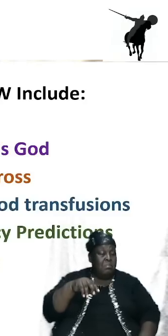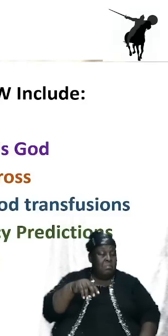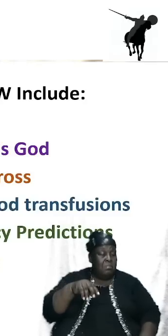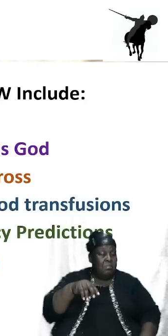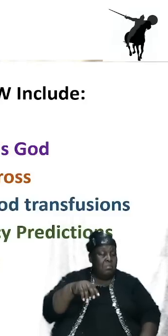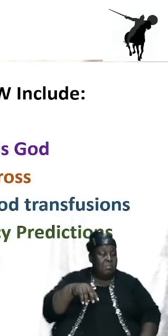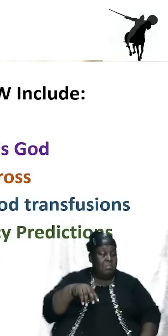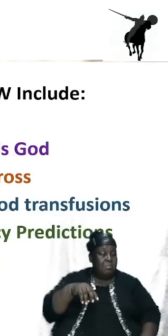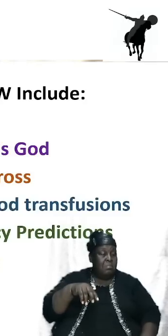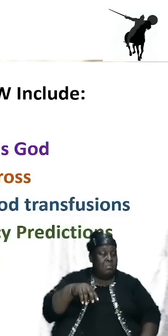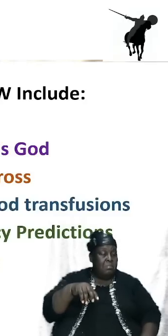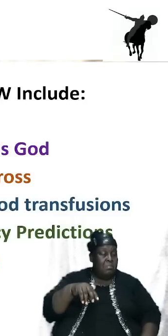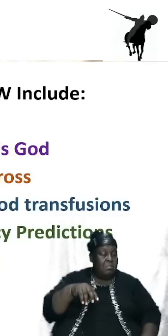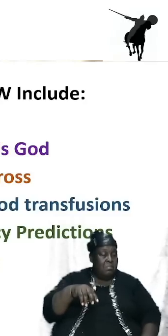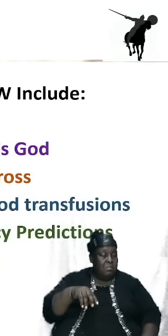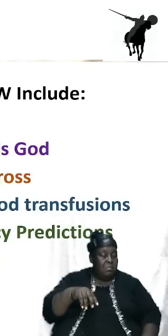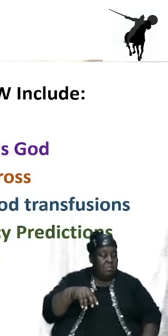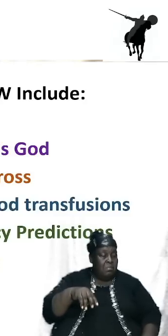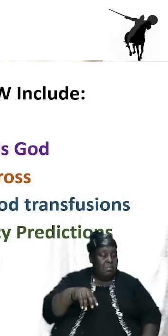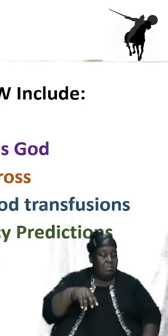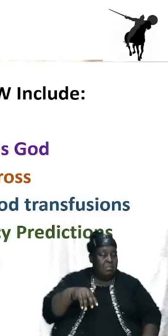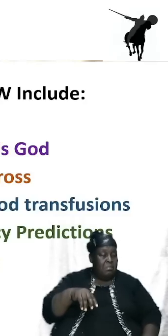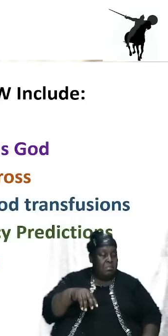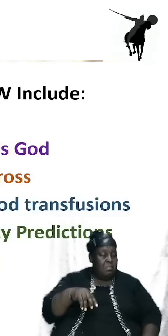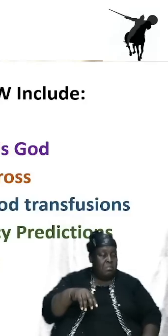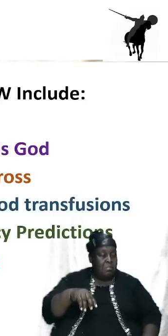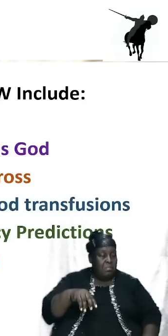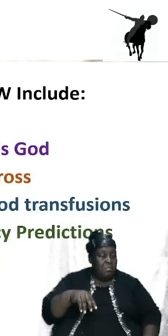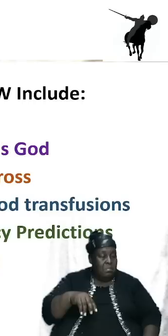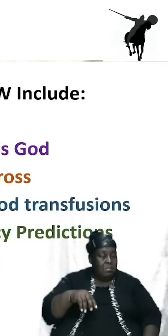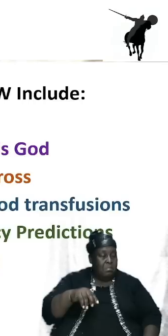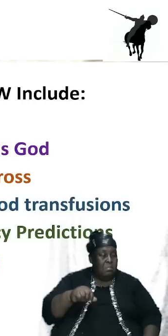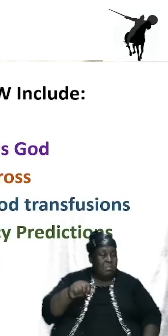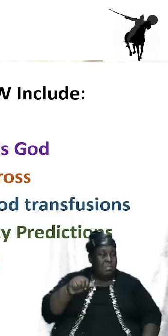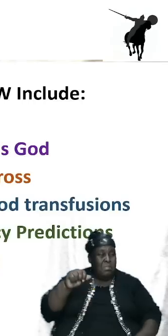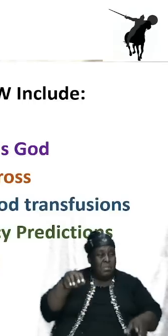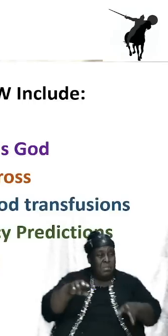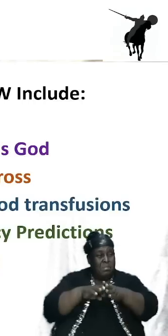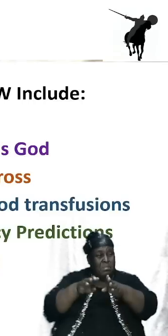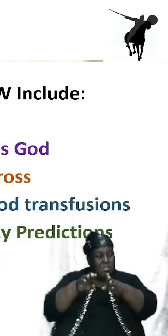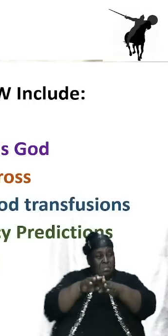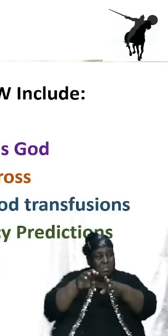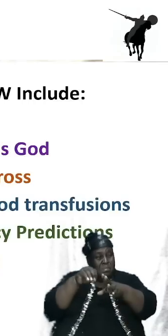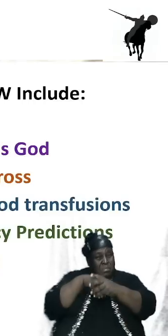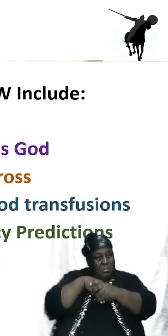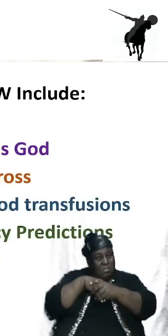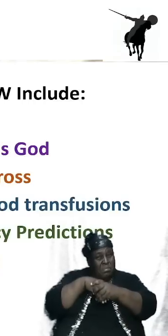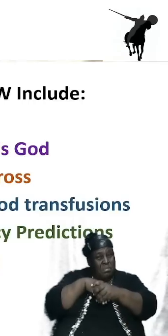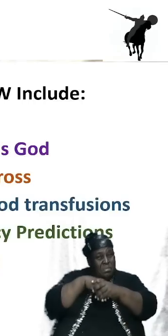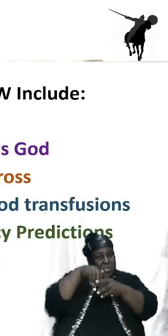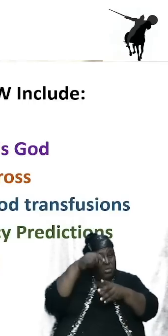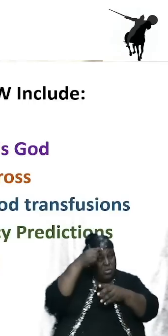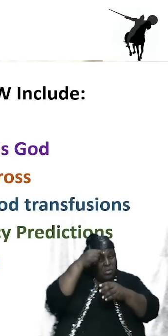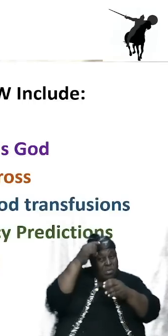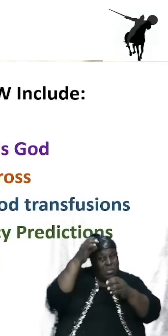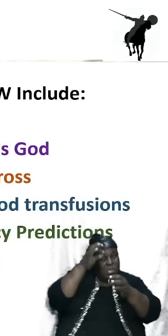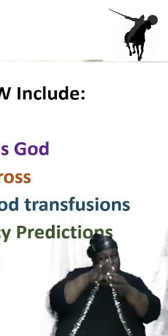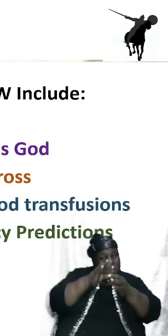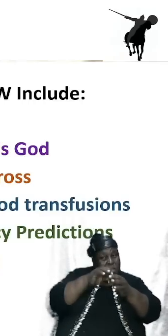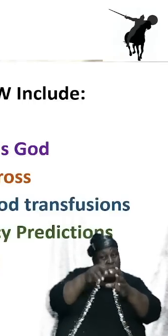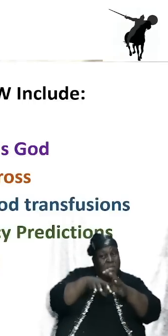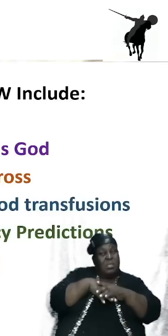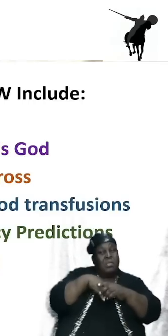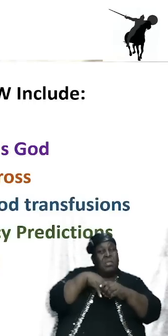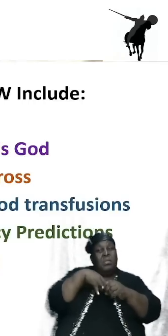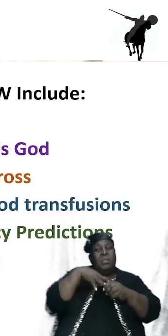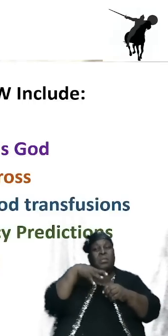disfellowshipping. If you are a Jehovah's Witness and you decide that you don't want, they close you in. If you decide that you're going to do anything else outside that, they disfellowship